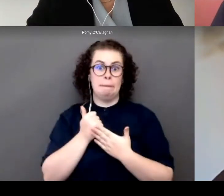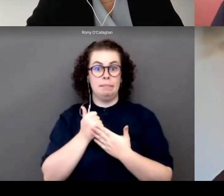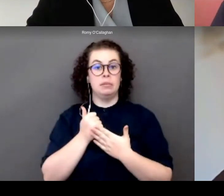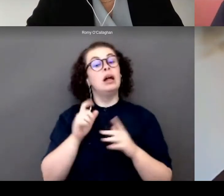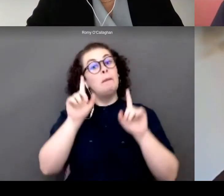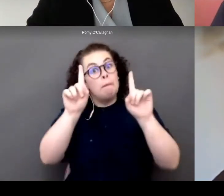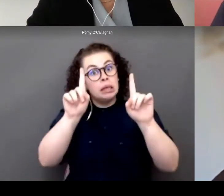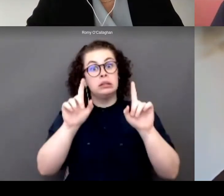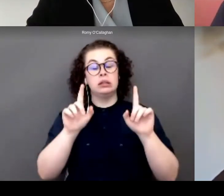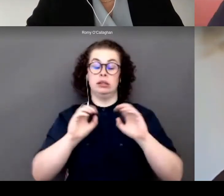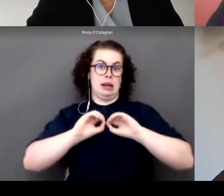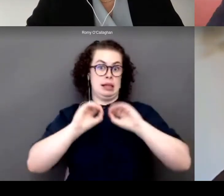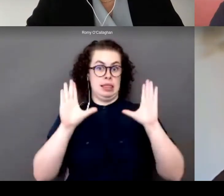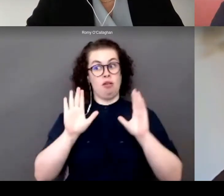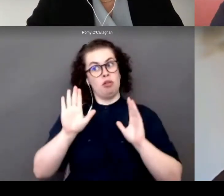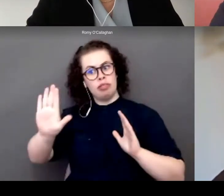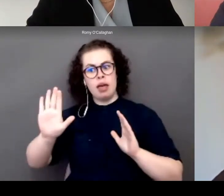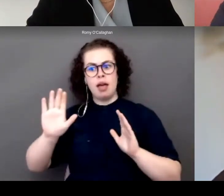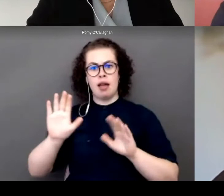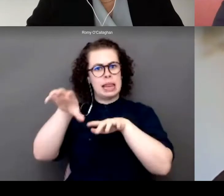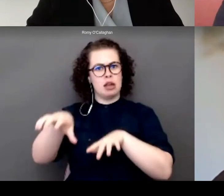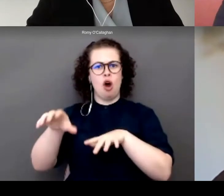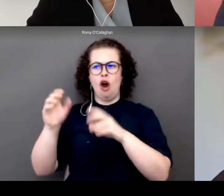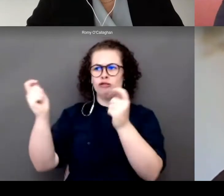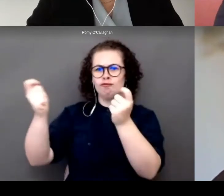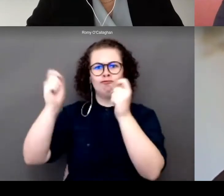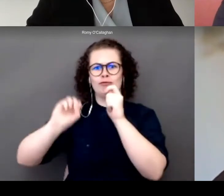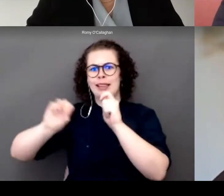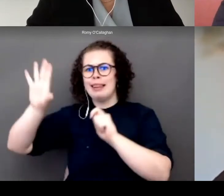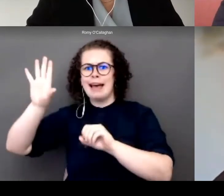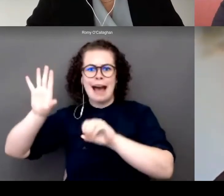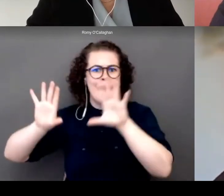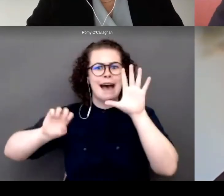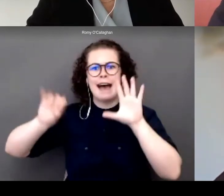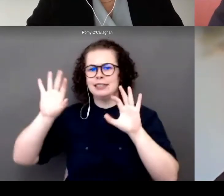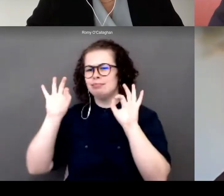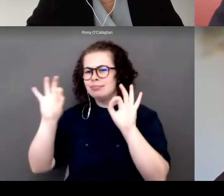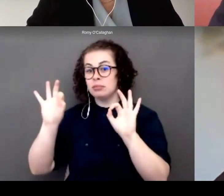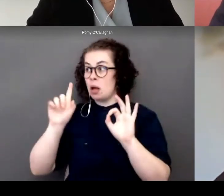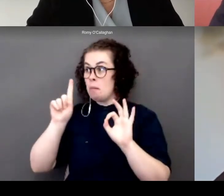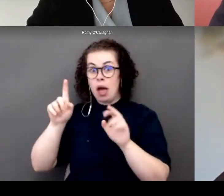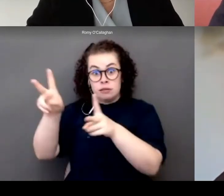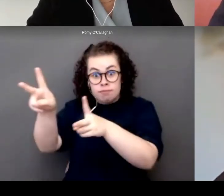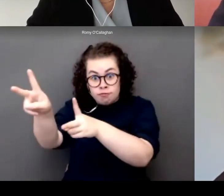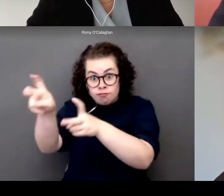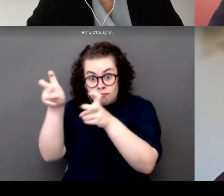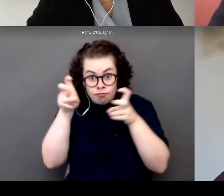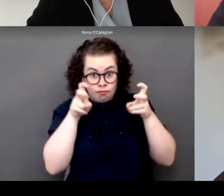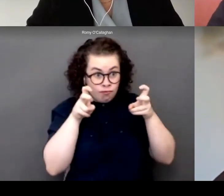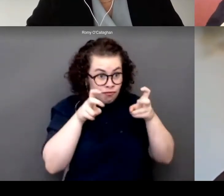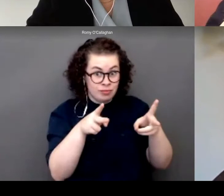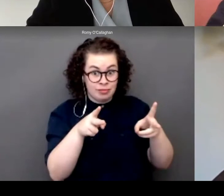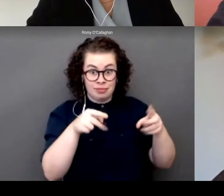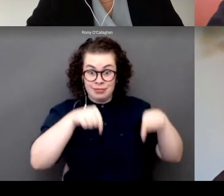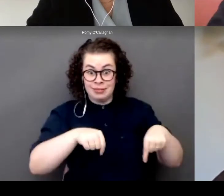things, but you need to actually guide the replicator city in